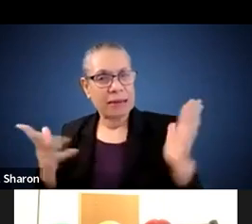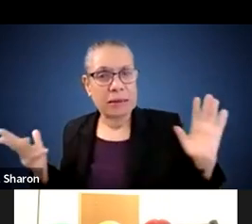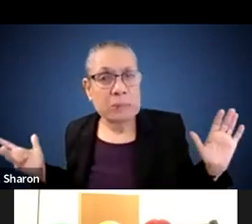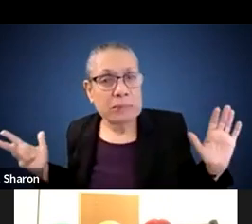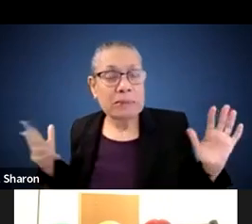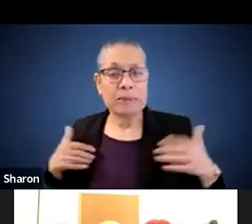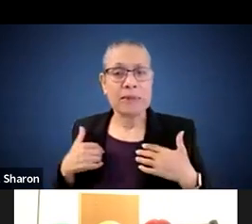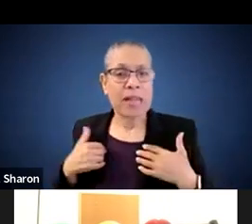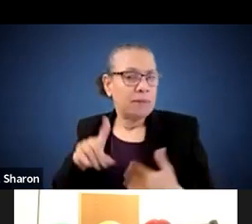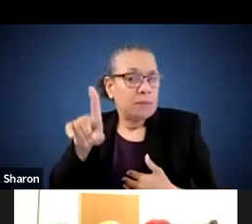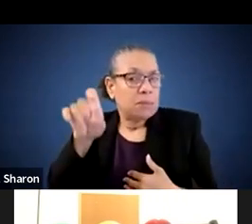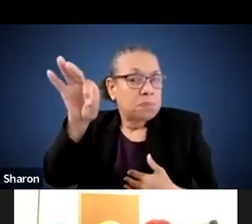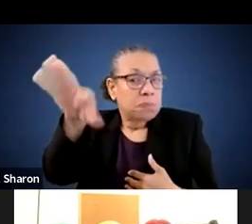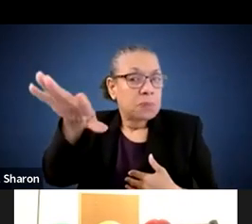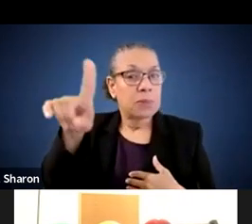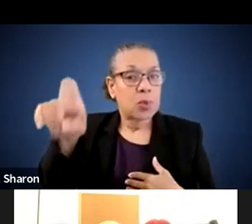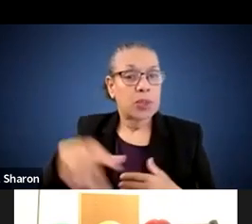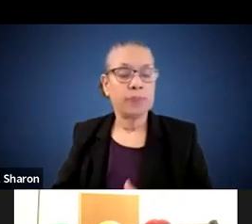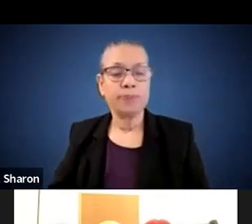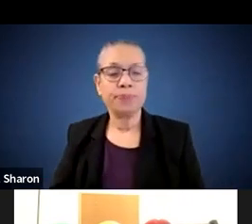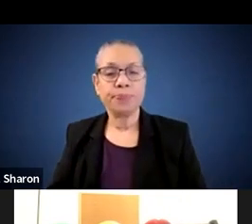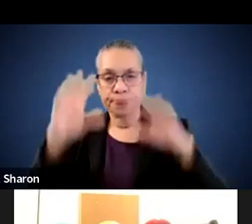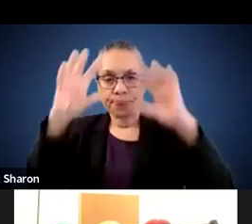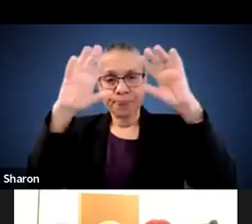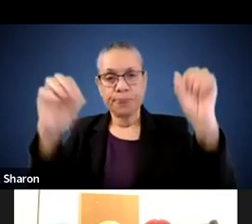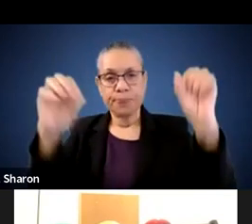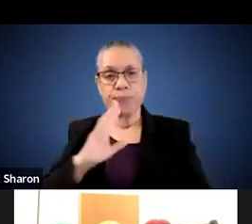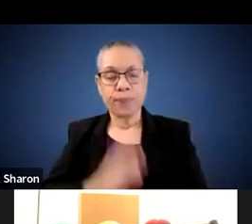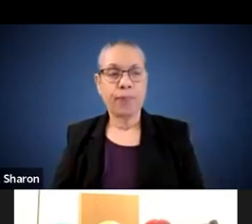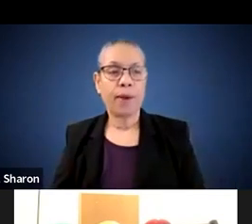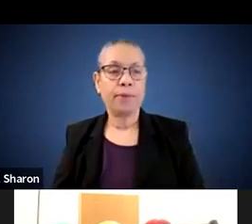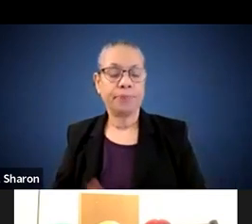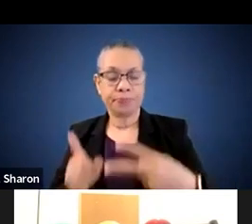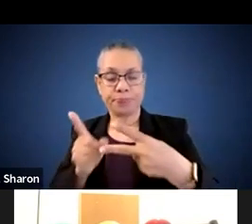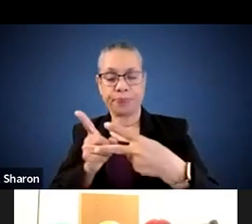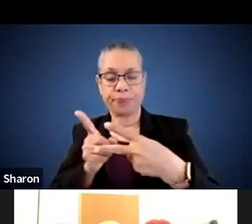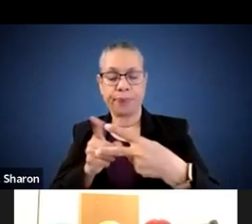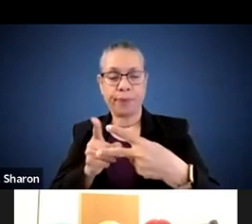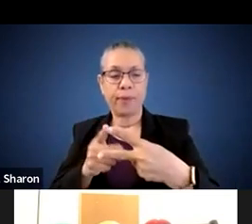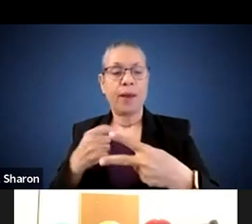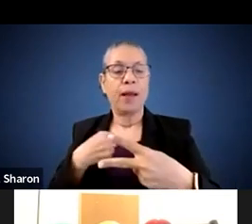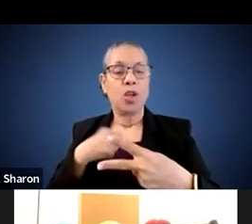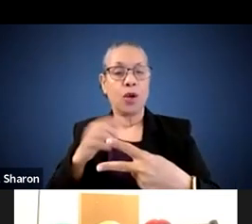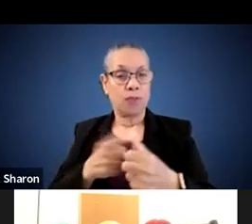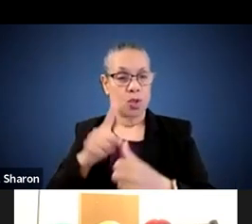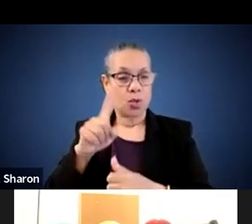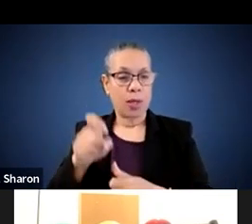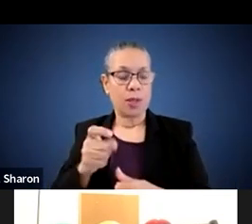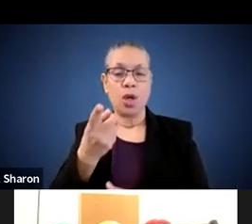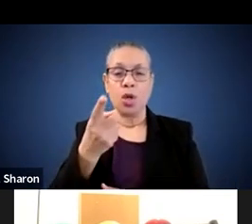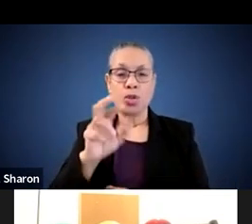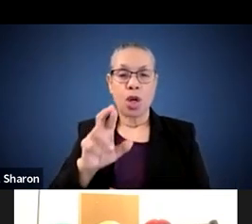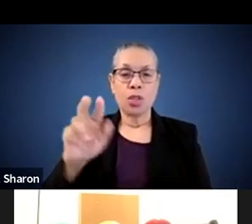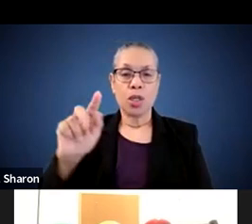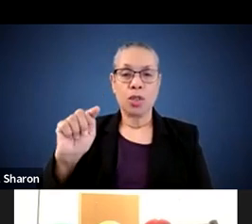asking yeah no no it's a good question um so in terms of the first one I'm gonna actually ask um Dr Tavares